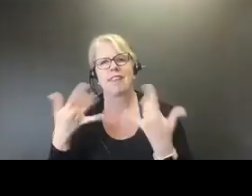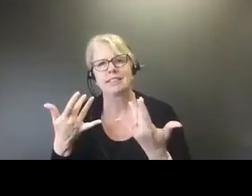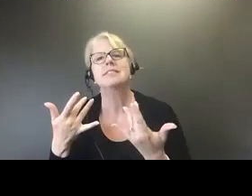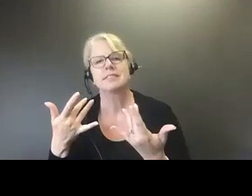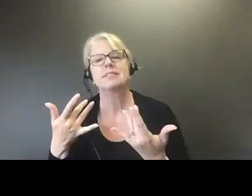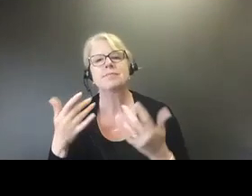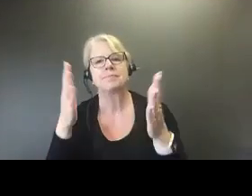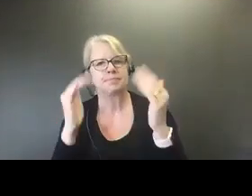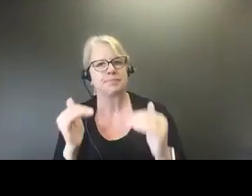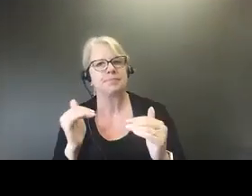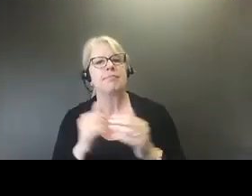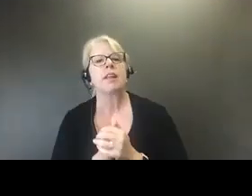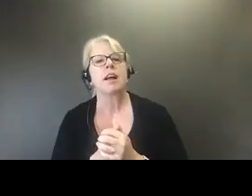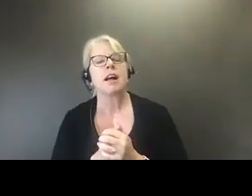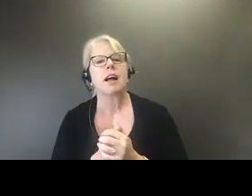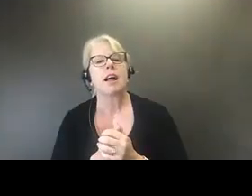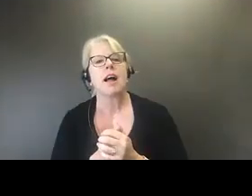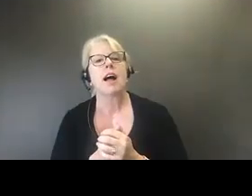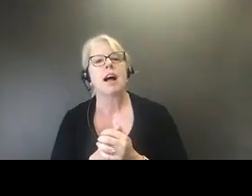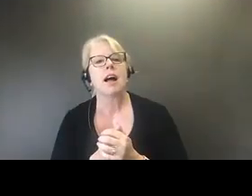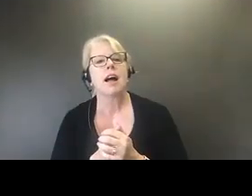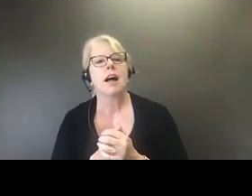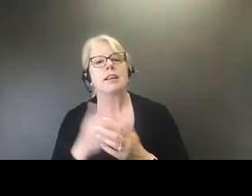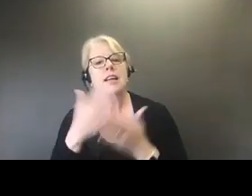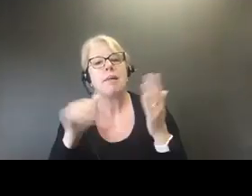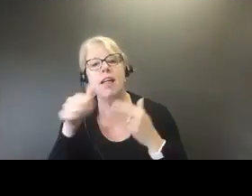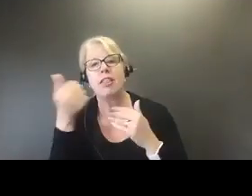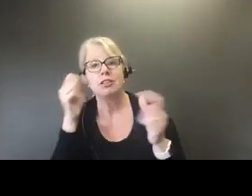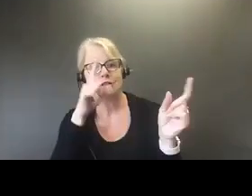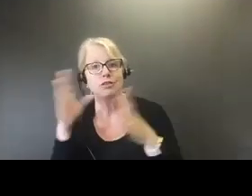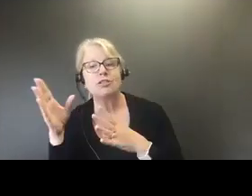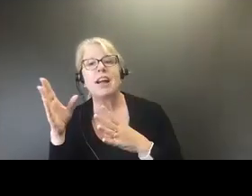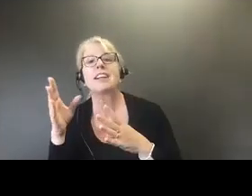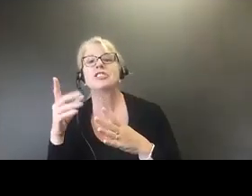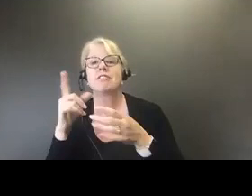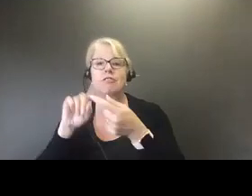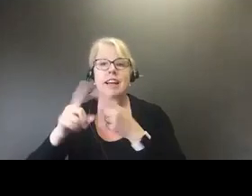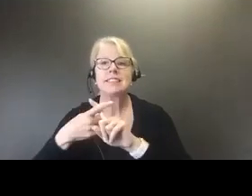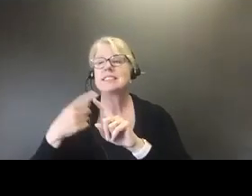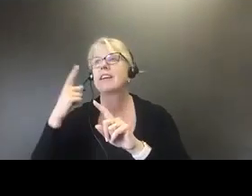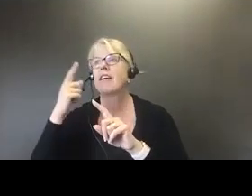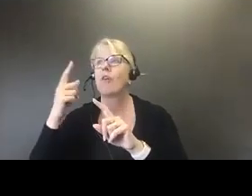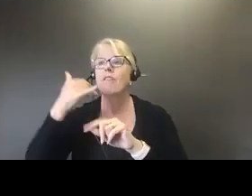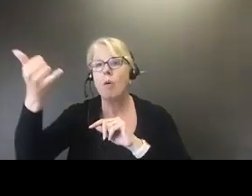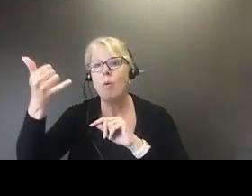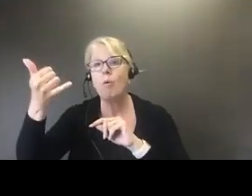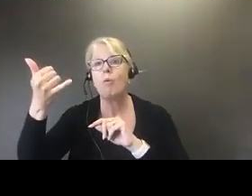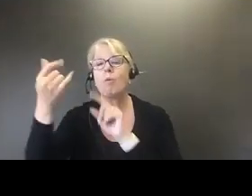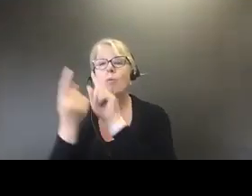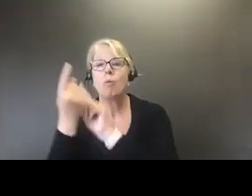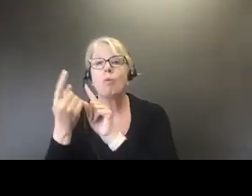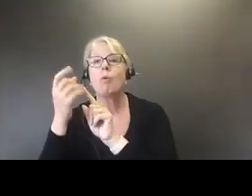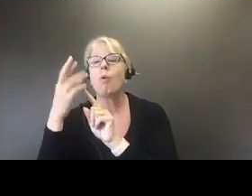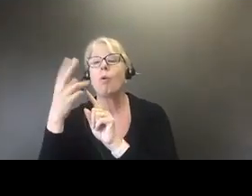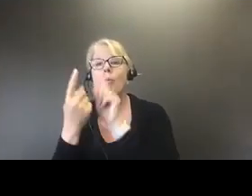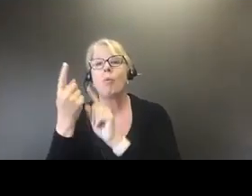Befriending is a common strategy that people turn to, whether it's telephone support or one-on-one volunteer